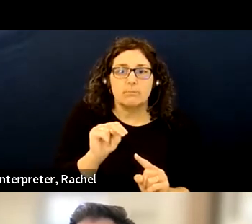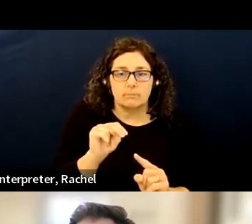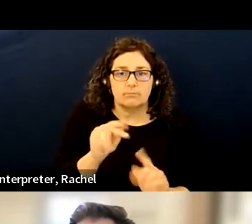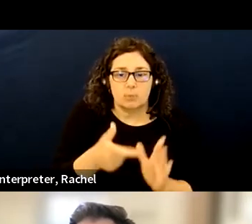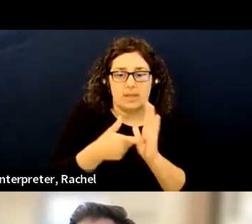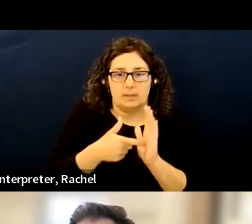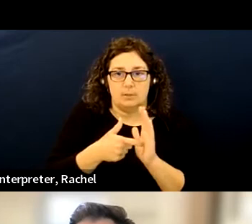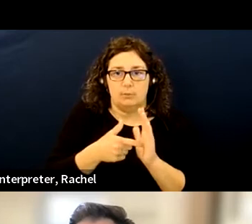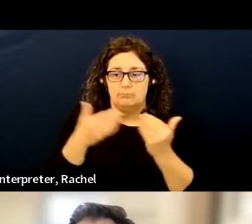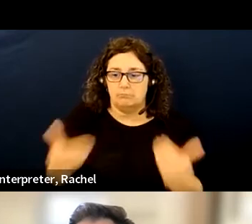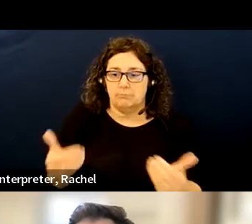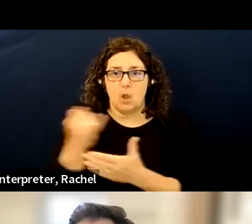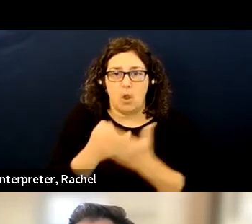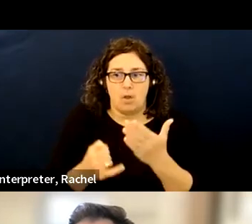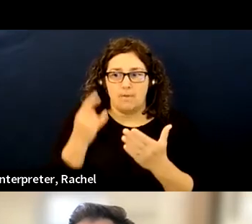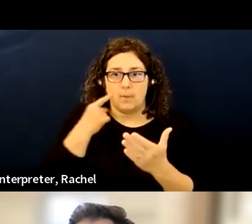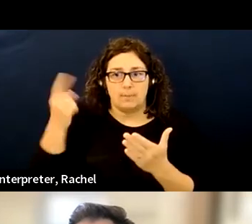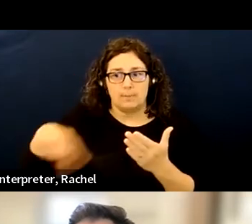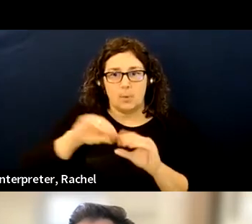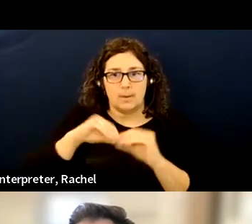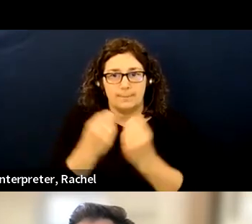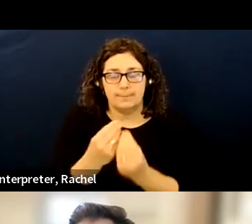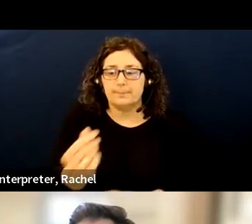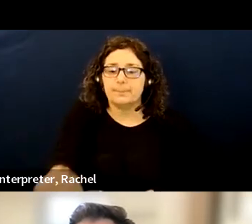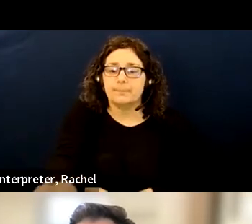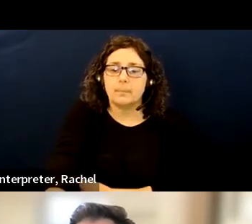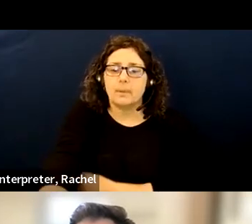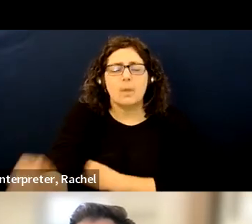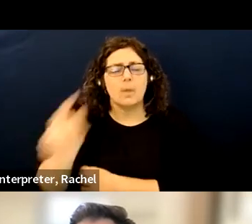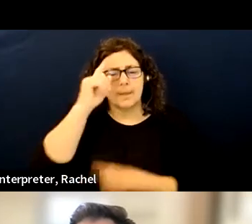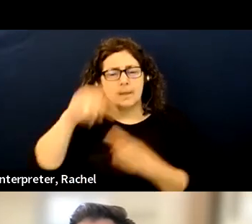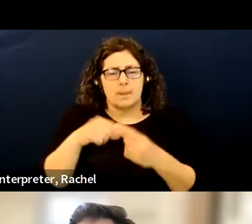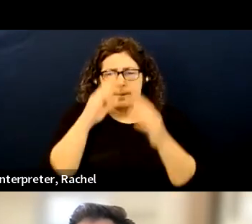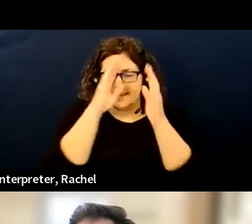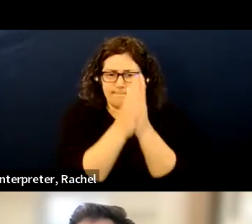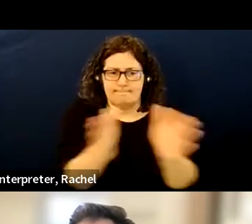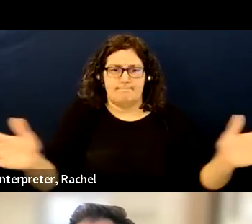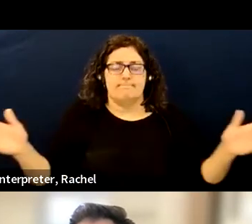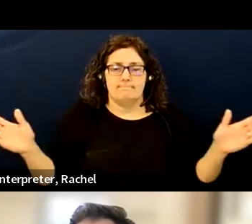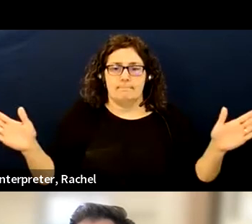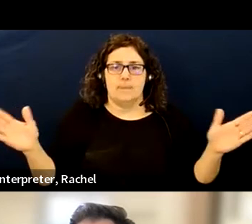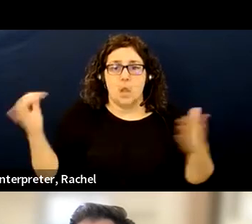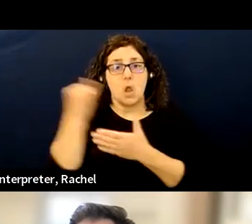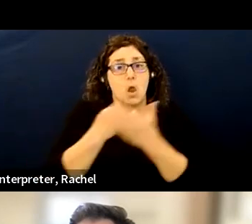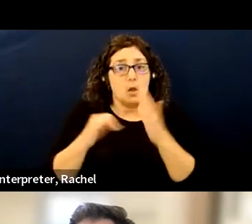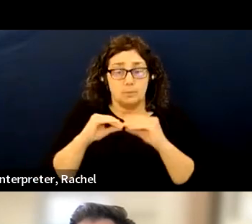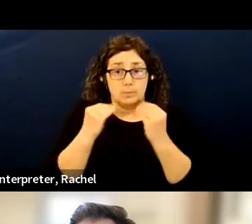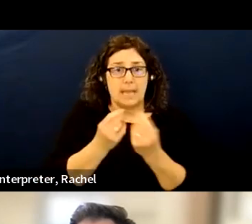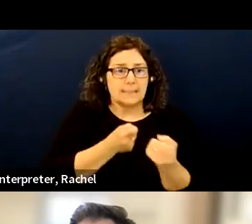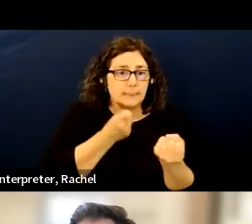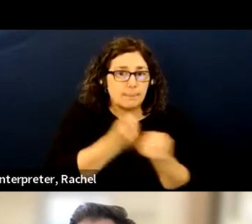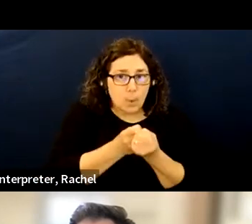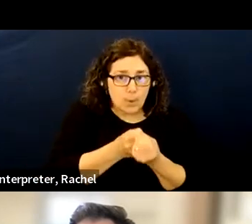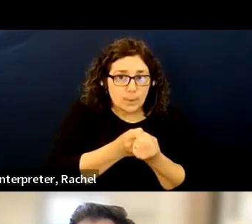And it's really thinking about that broader of how can arts organizations be helping these